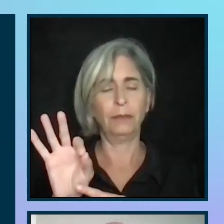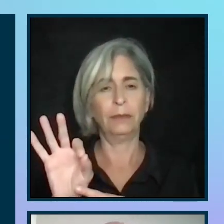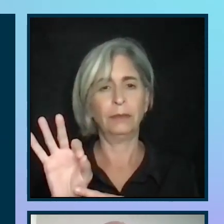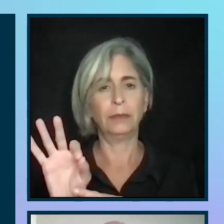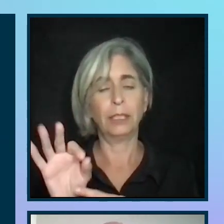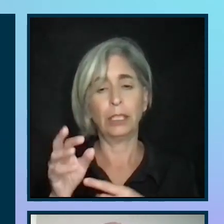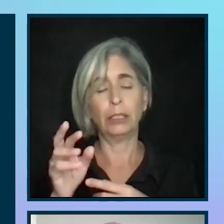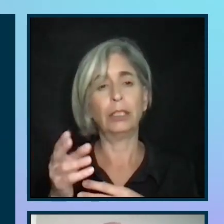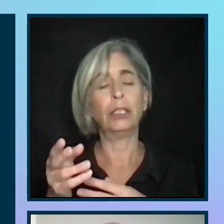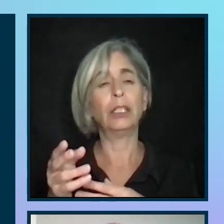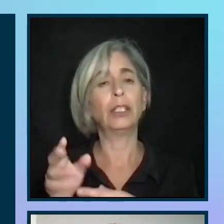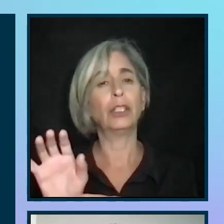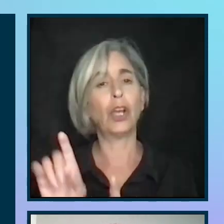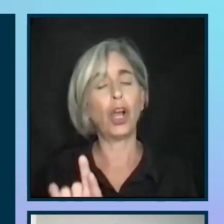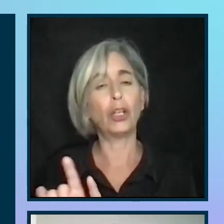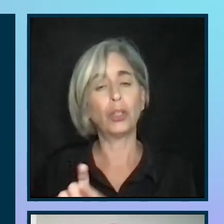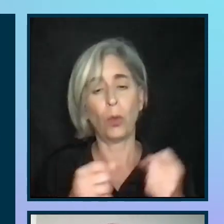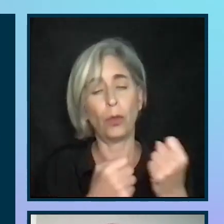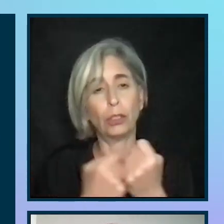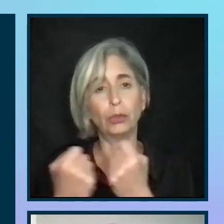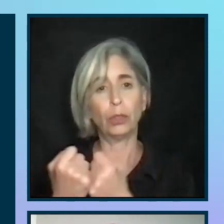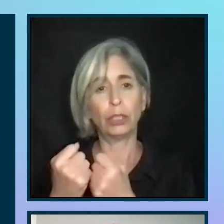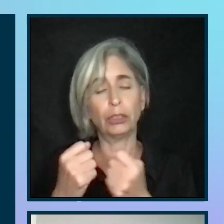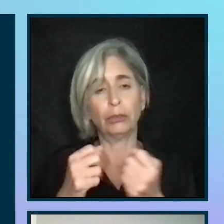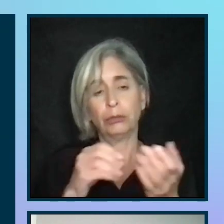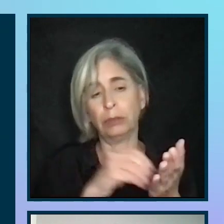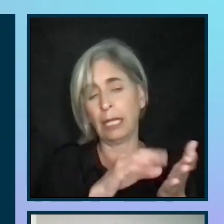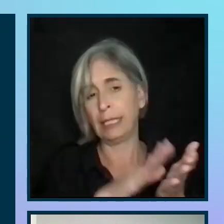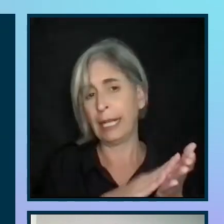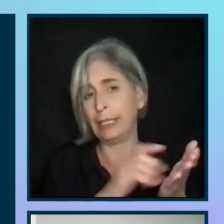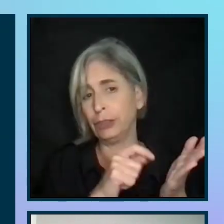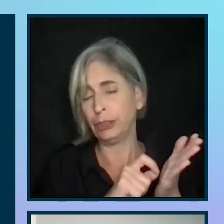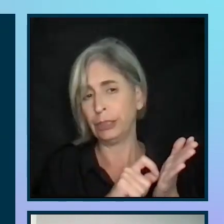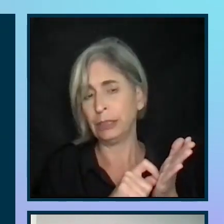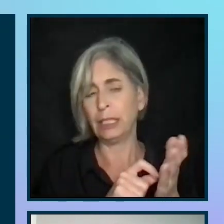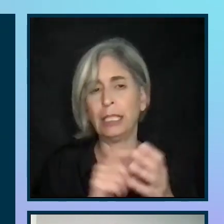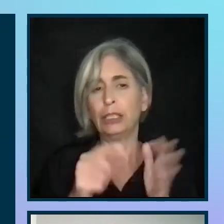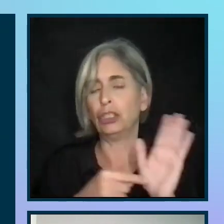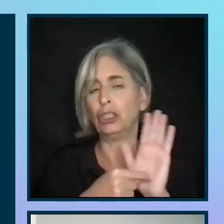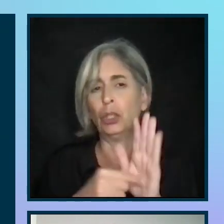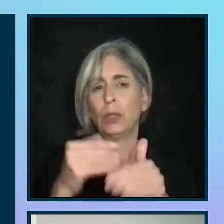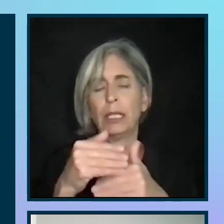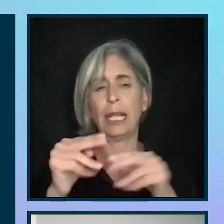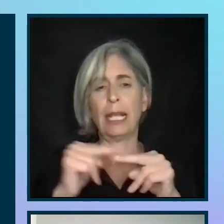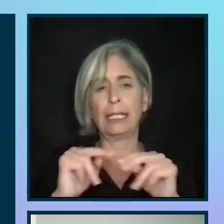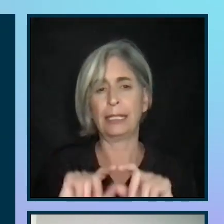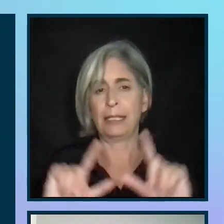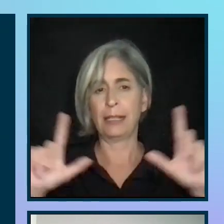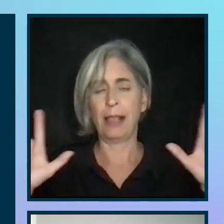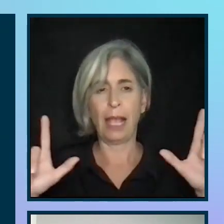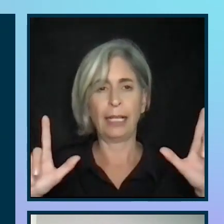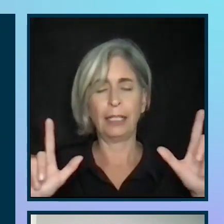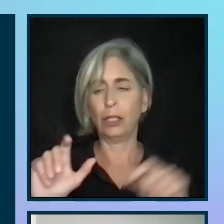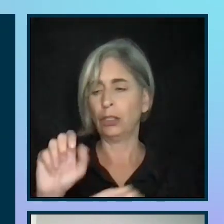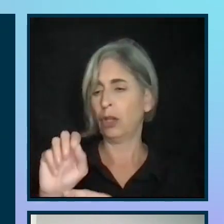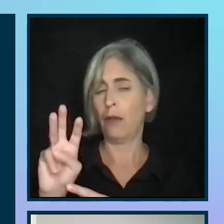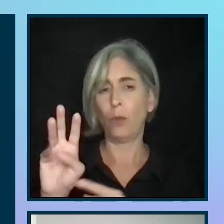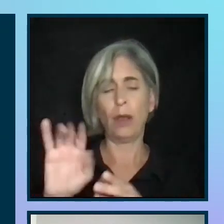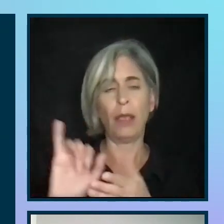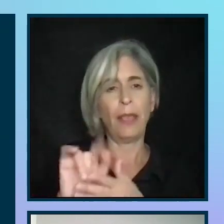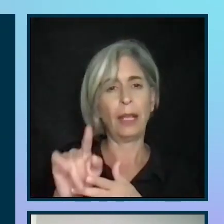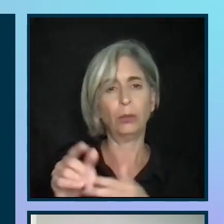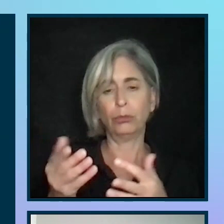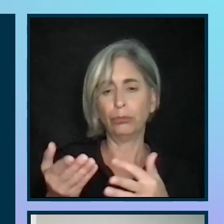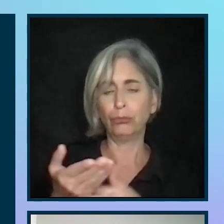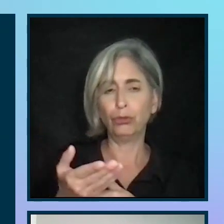The reference structuring and citation calling is illustrated in the next slide. We have software that will go